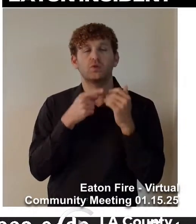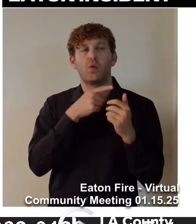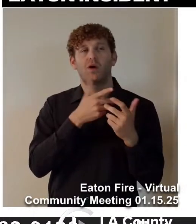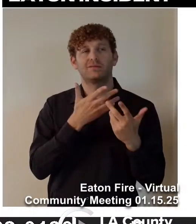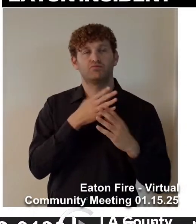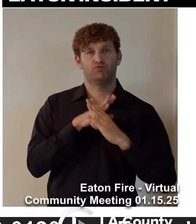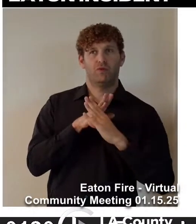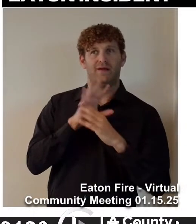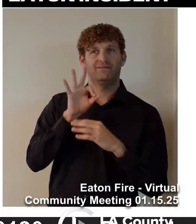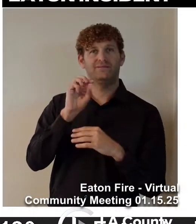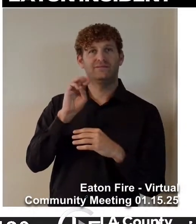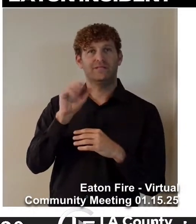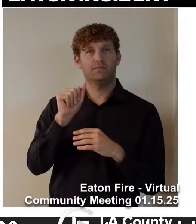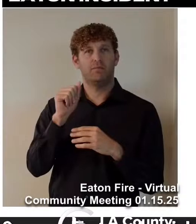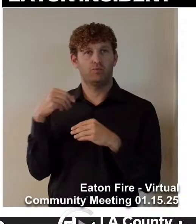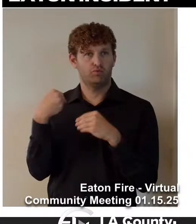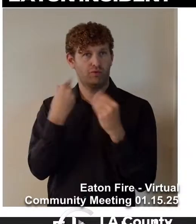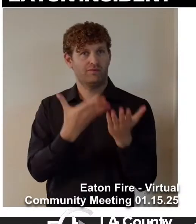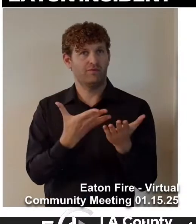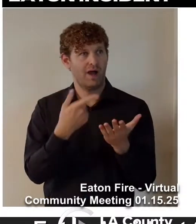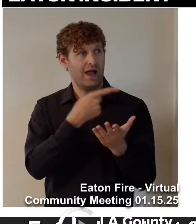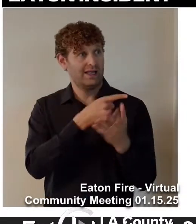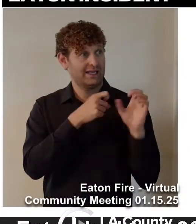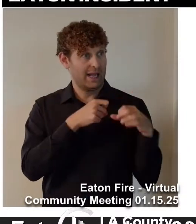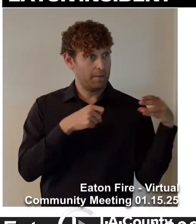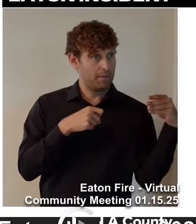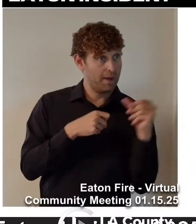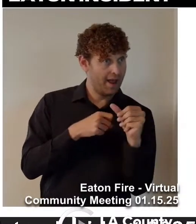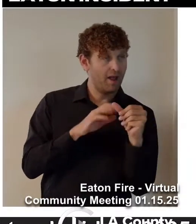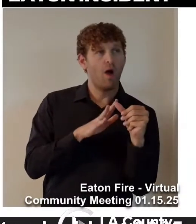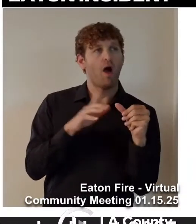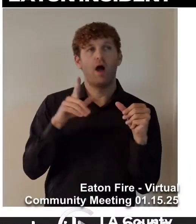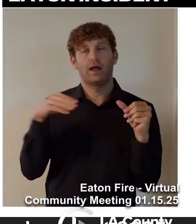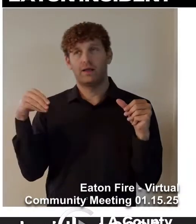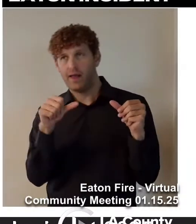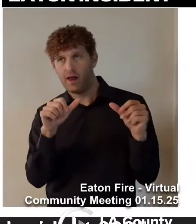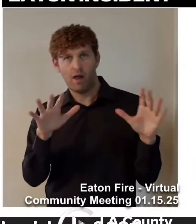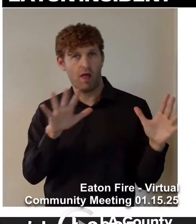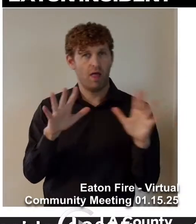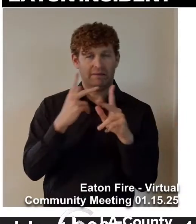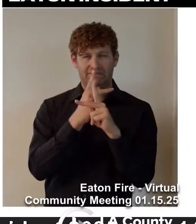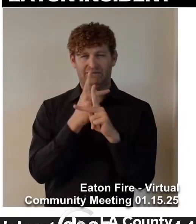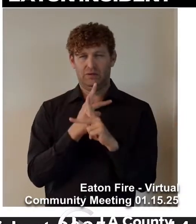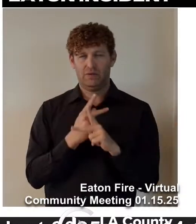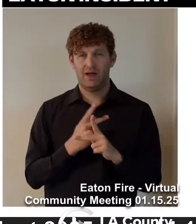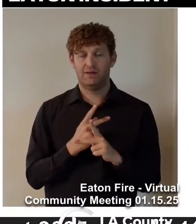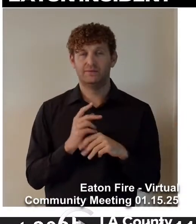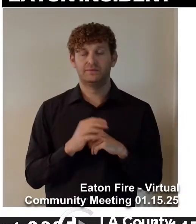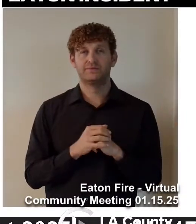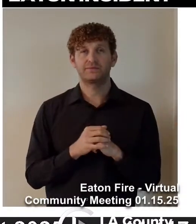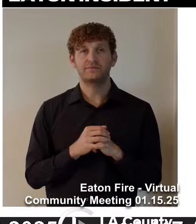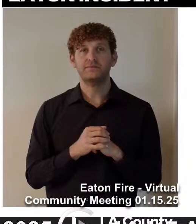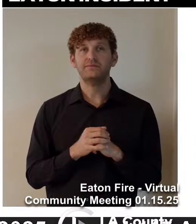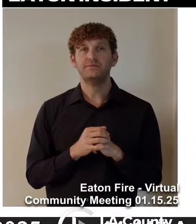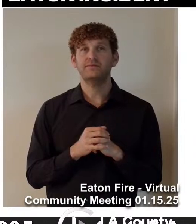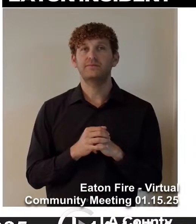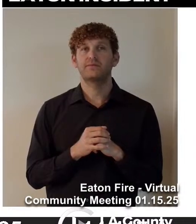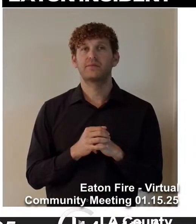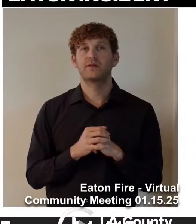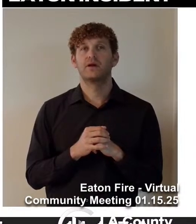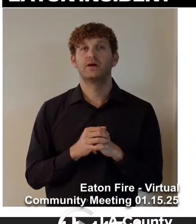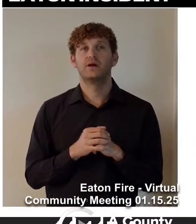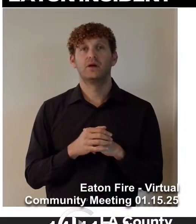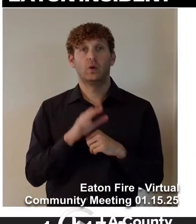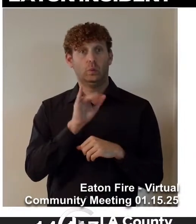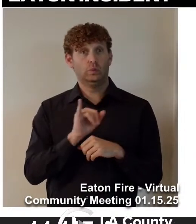assistance for things that are paid for by other sources. So for example, if your insurance is going to pay